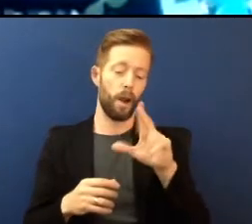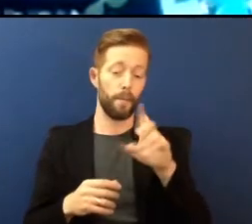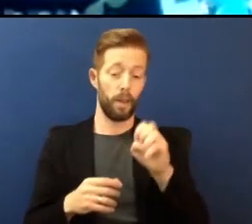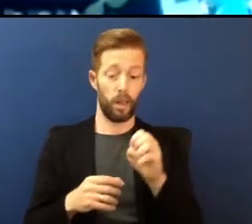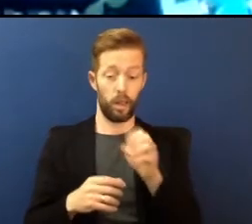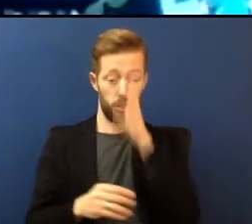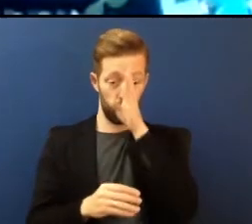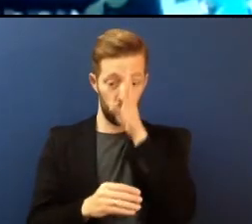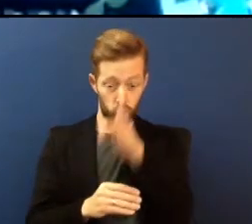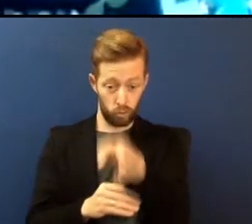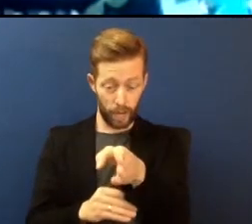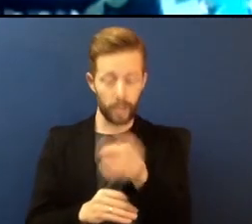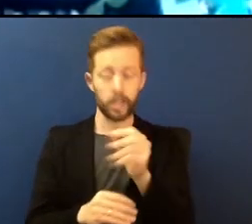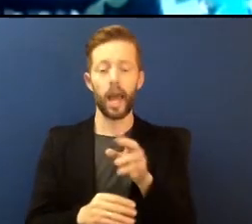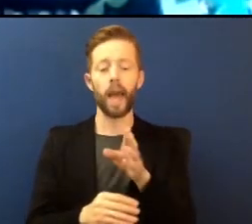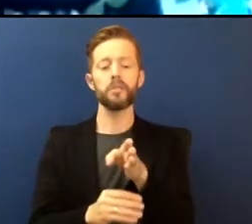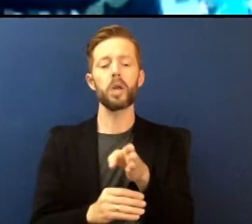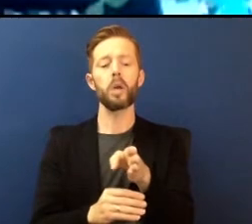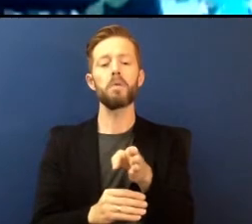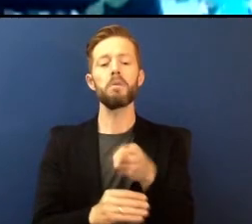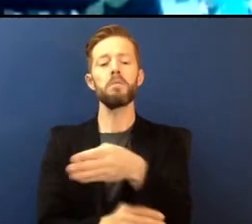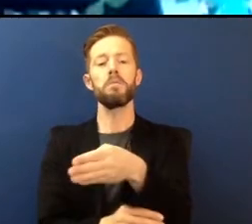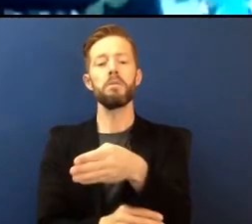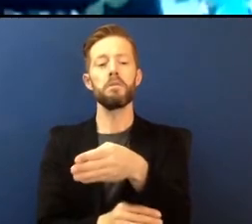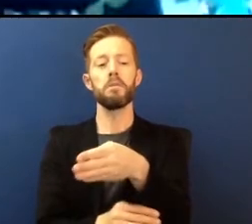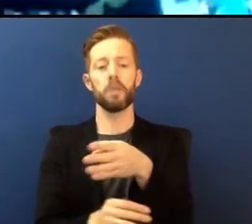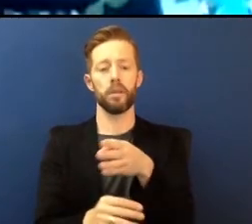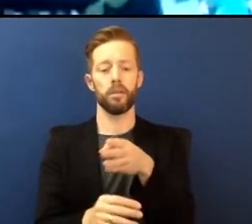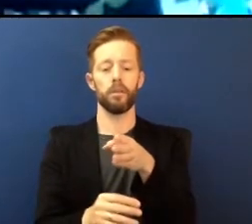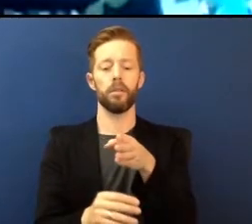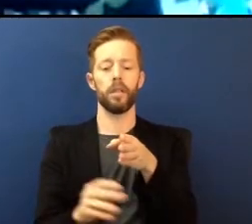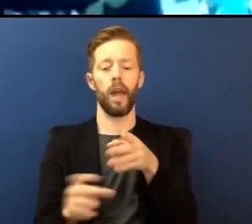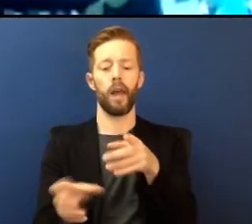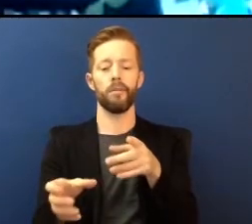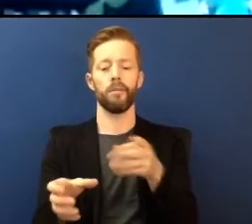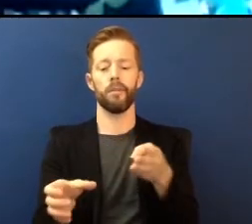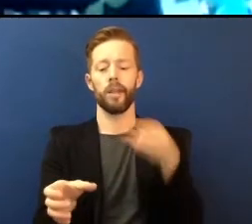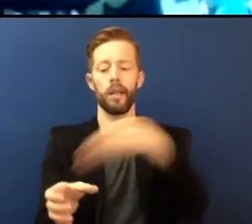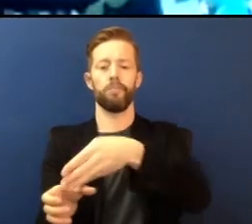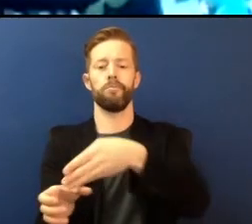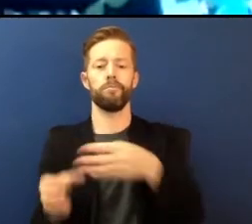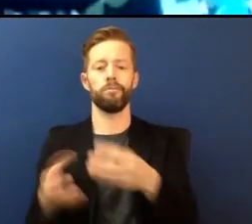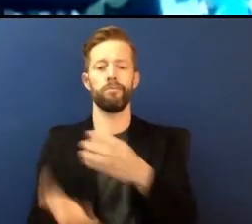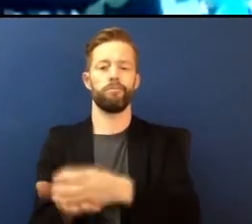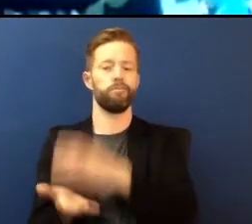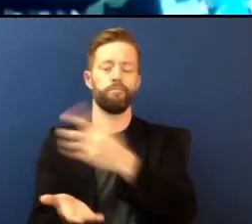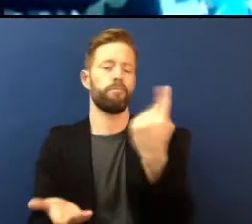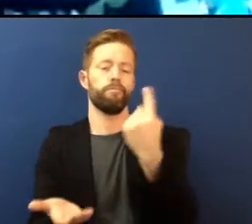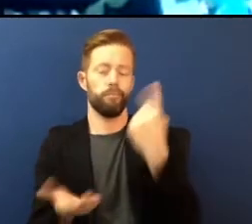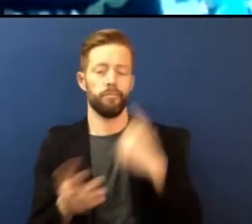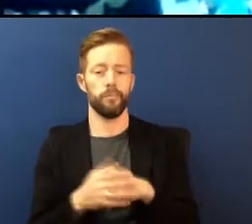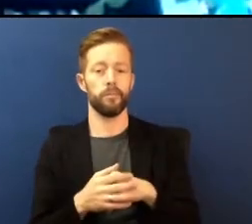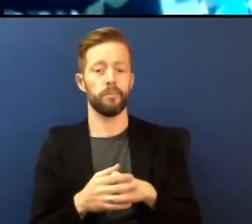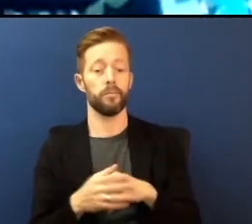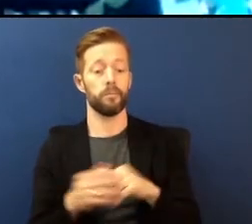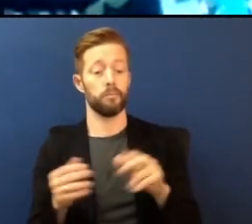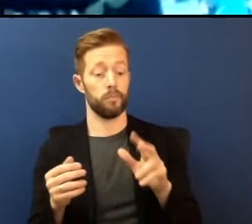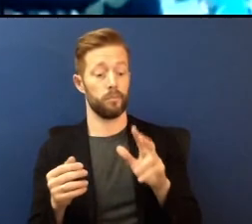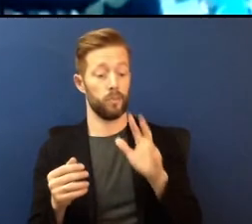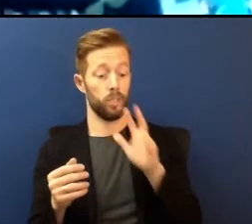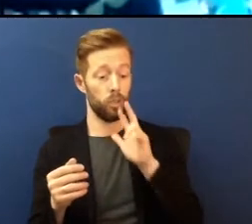going straight, can you make it go off to the left and land in the cubby just to the left of the one where it's straight? And